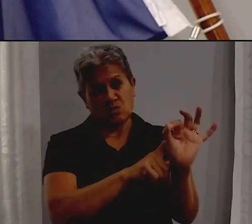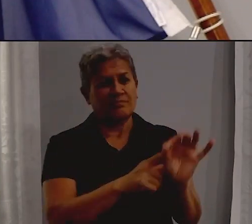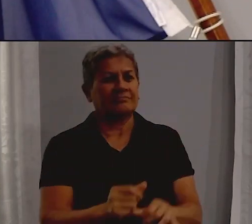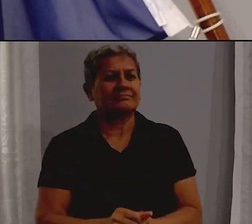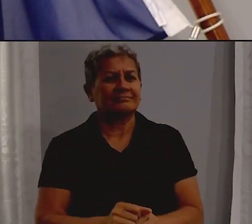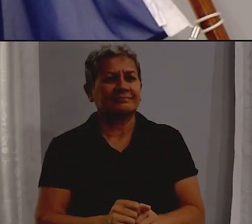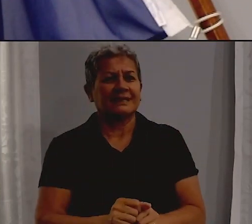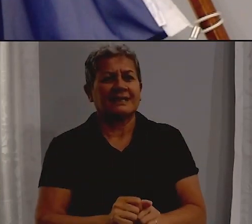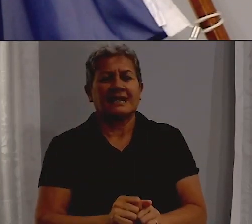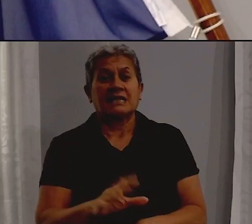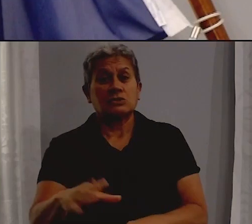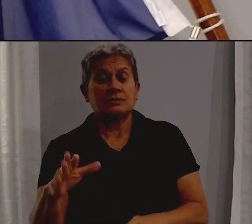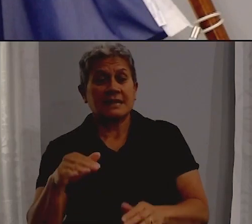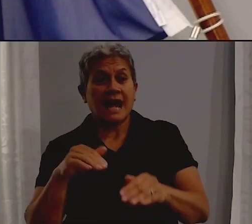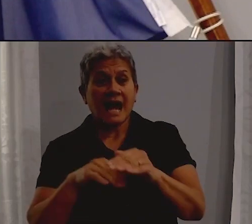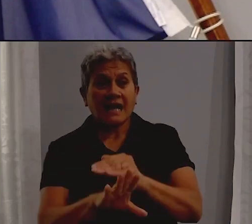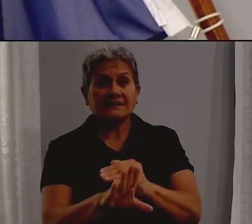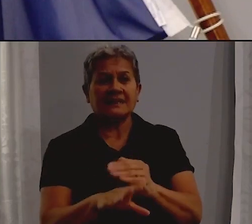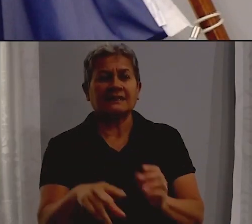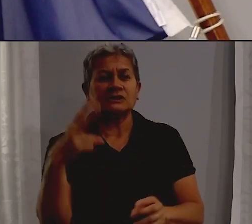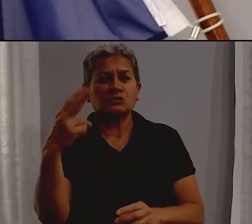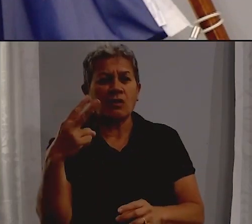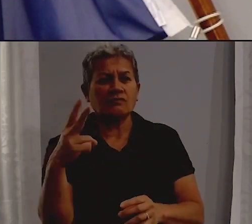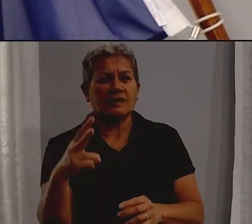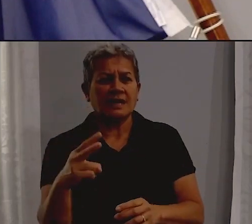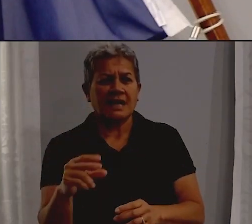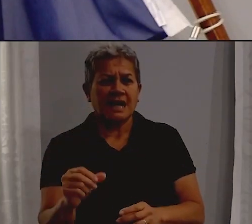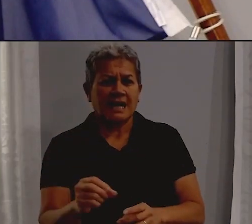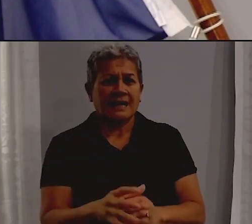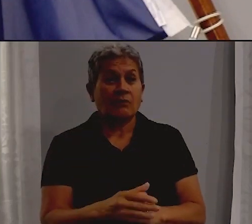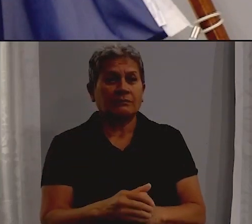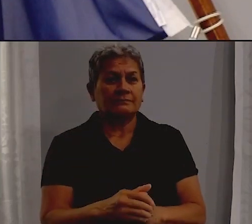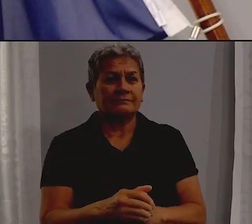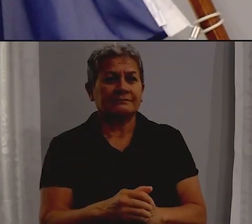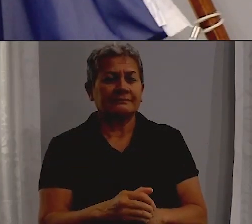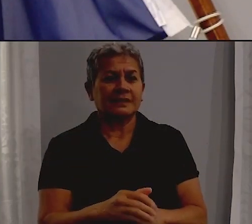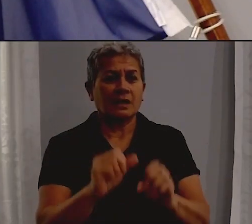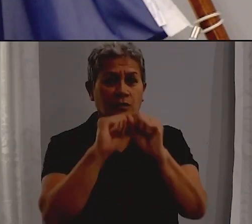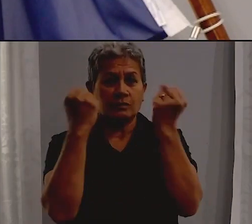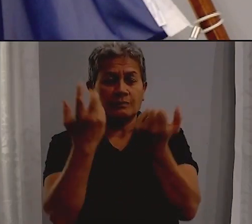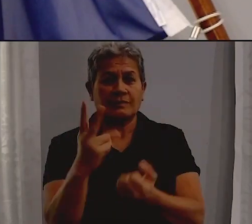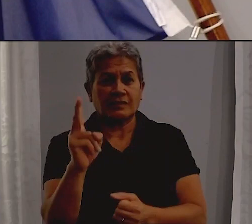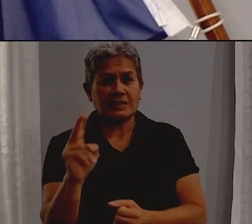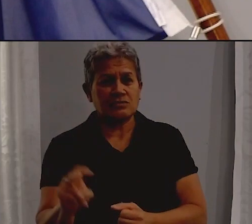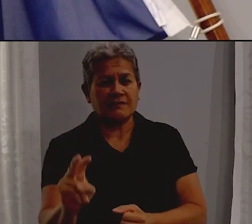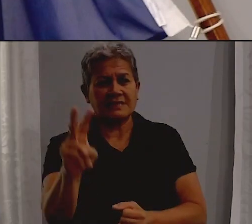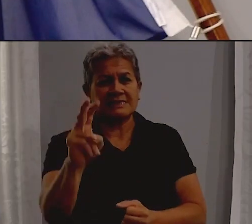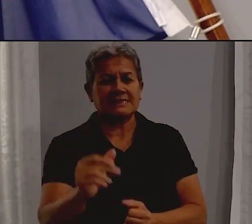from vaccination must isolate at home for 5 days upon arrival and undertake 2 tests during that